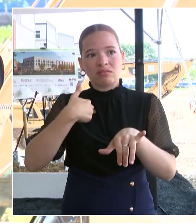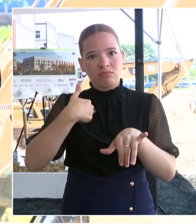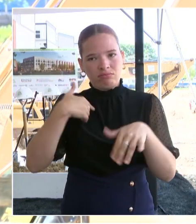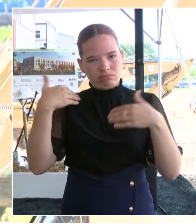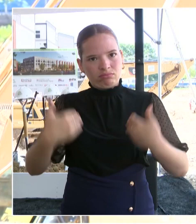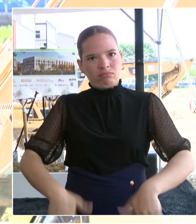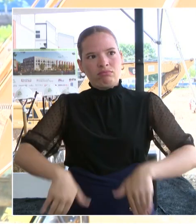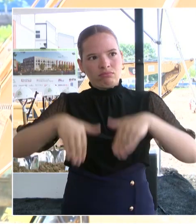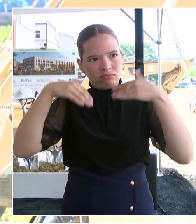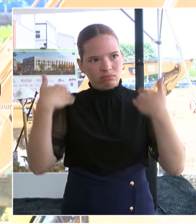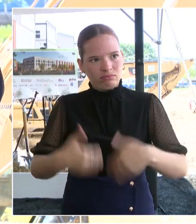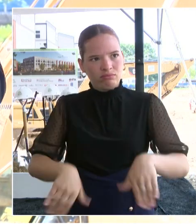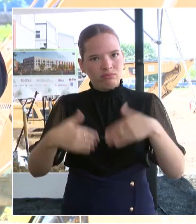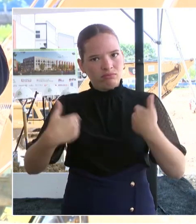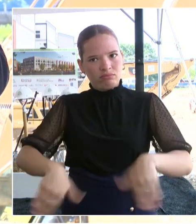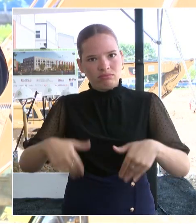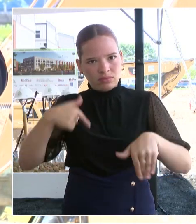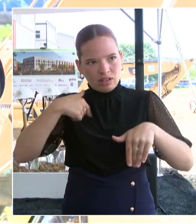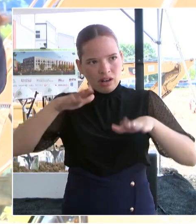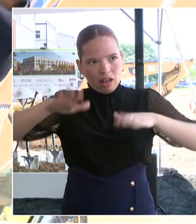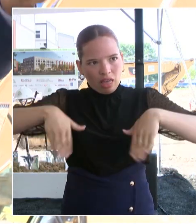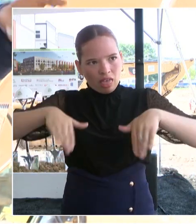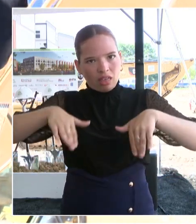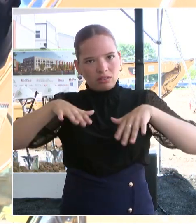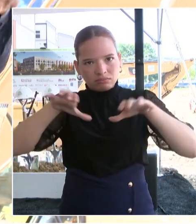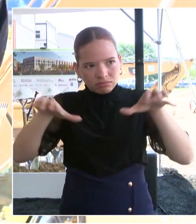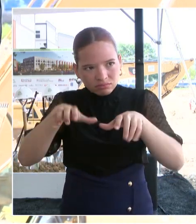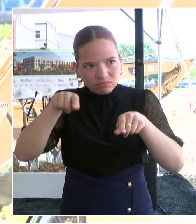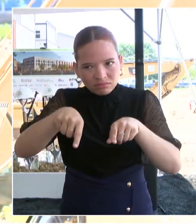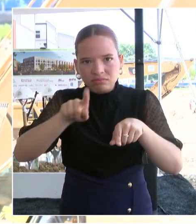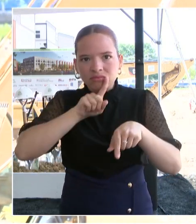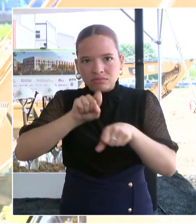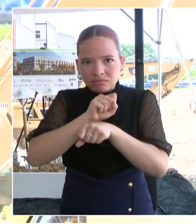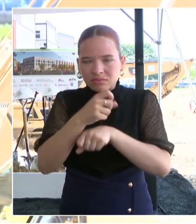horns as it has with this community. LRCA,